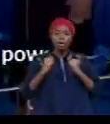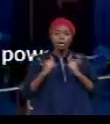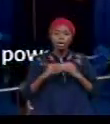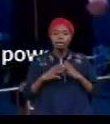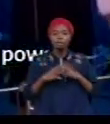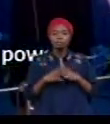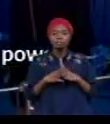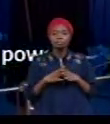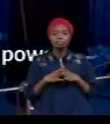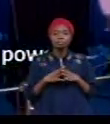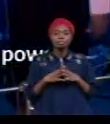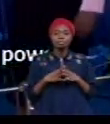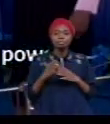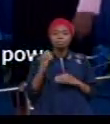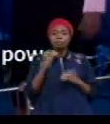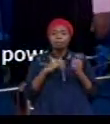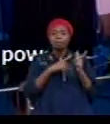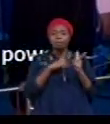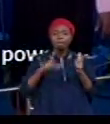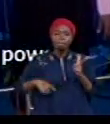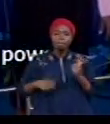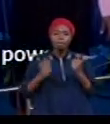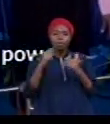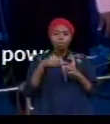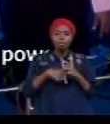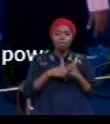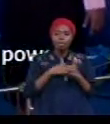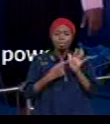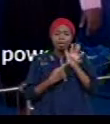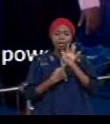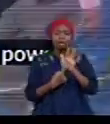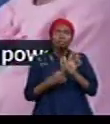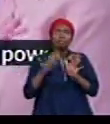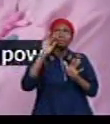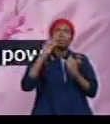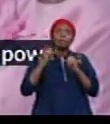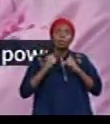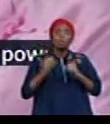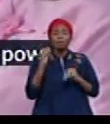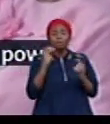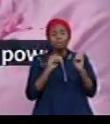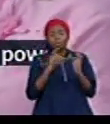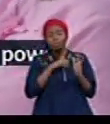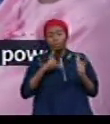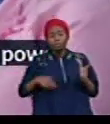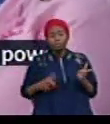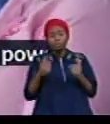power. Oh Lord, come down and manifest your power. Oh Lord, come down and